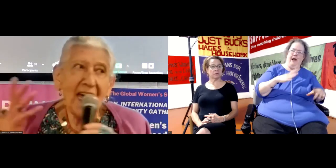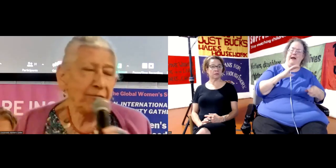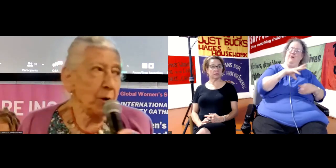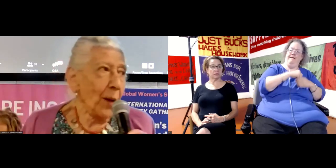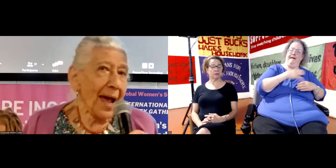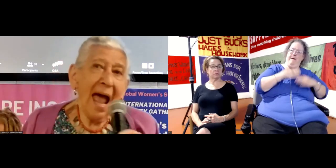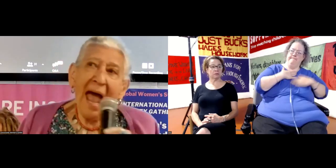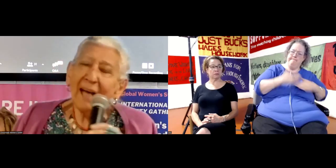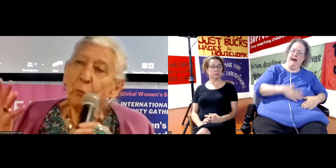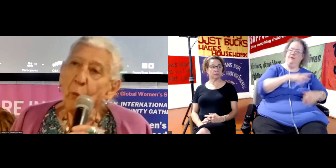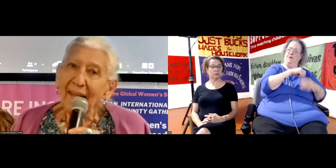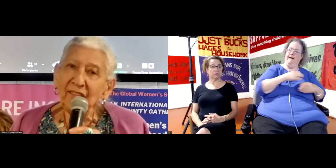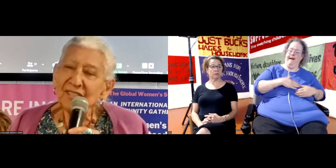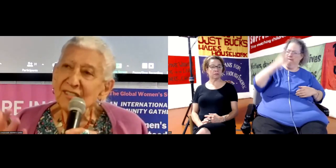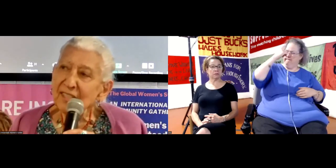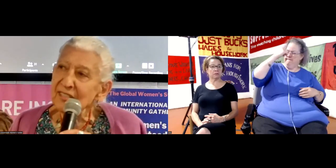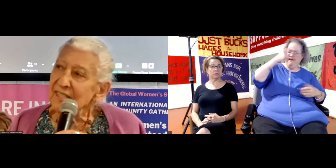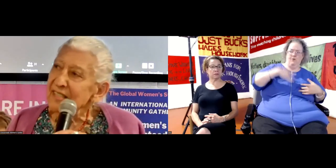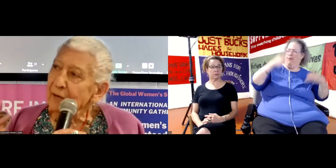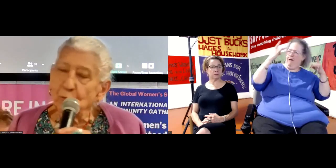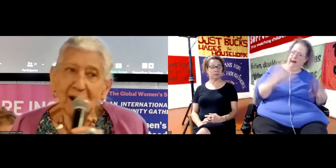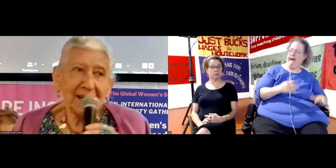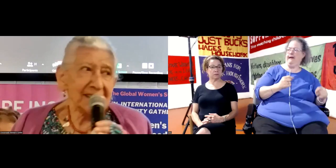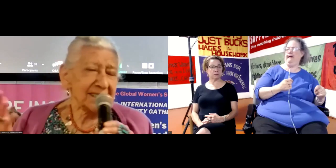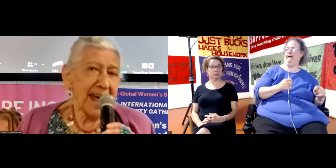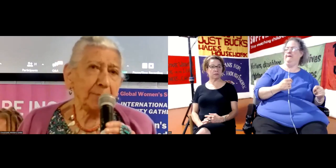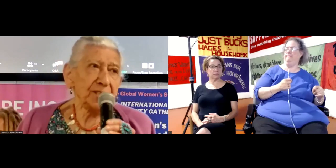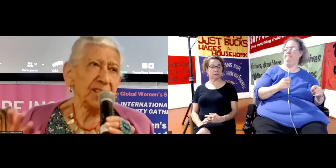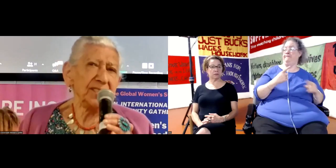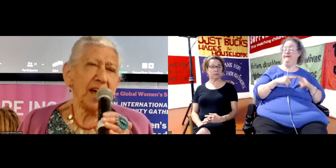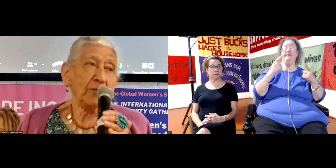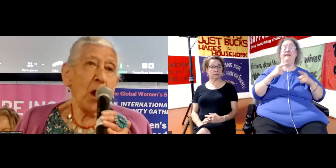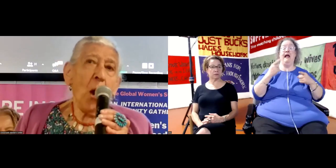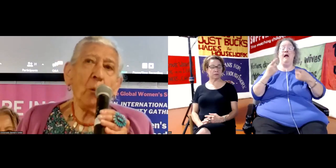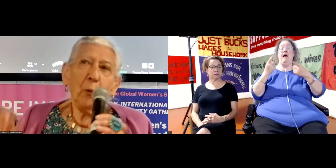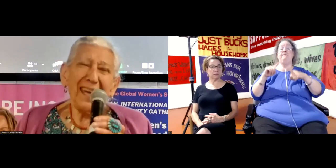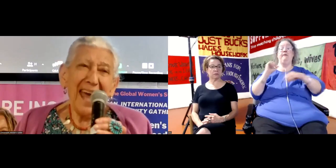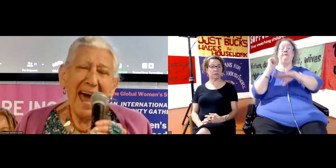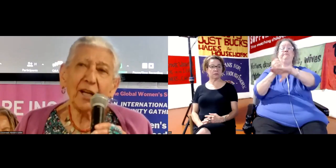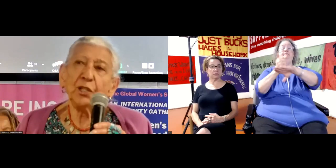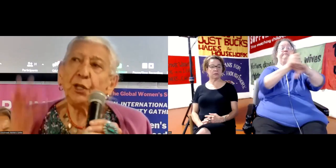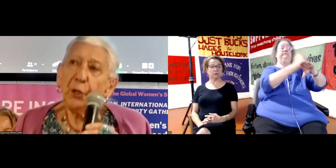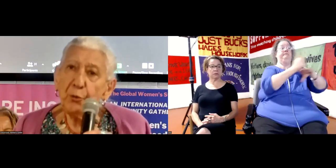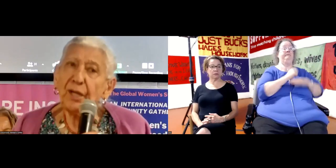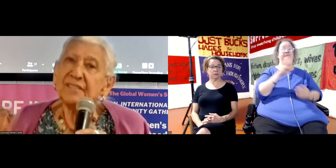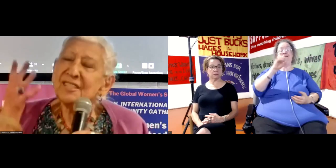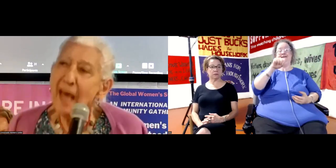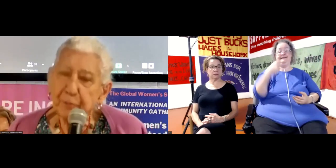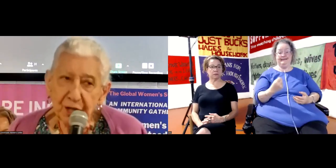movements everywhere. And when the 60s had really established itself, we had a